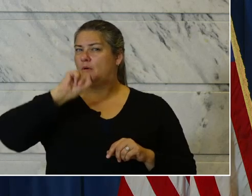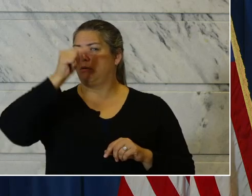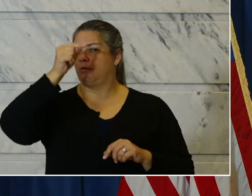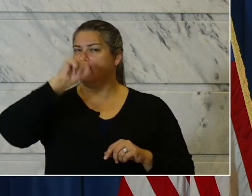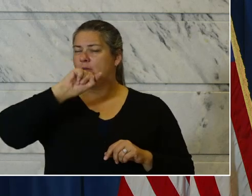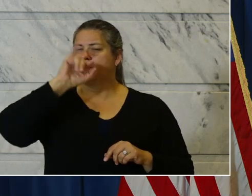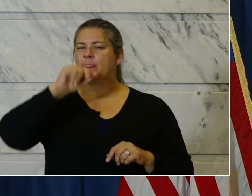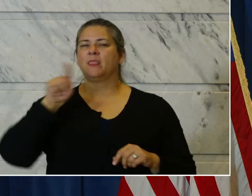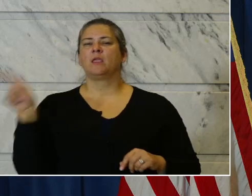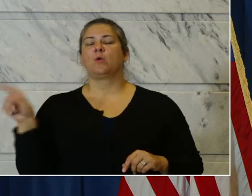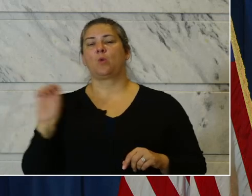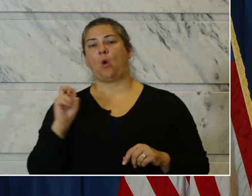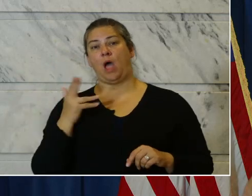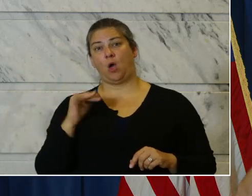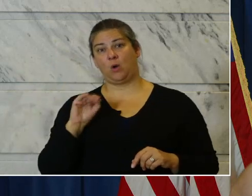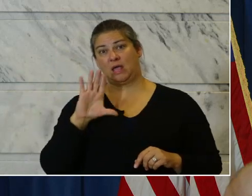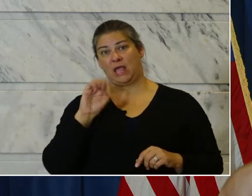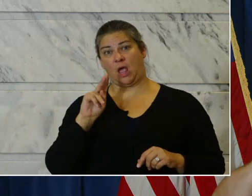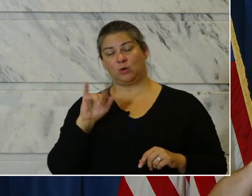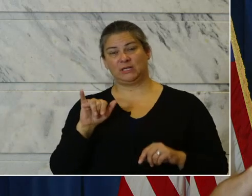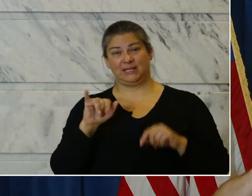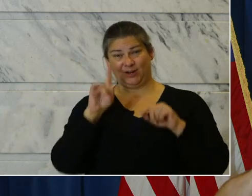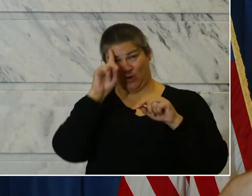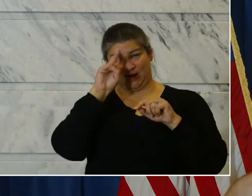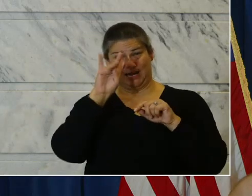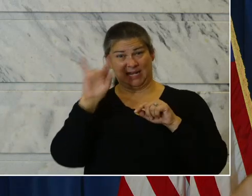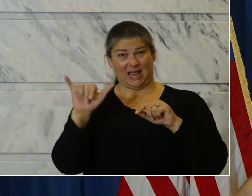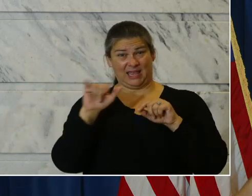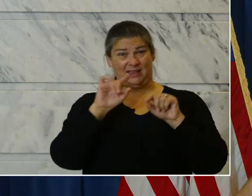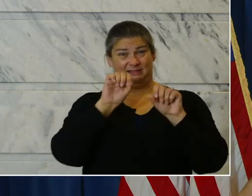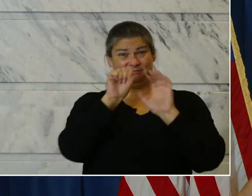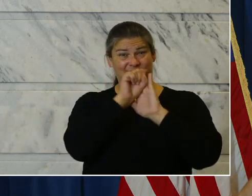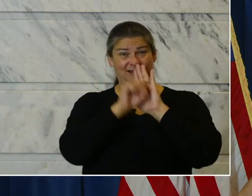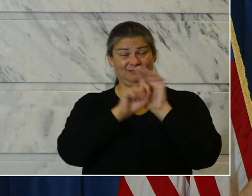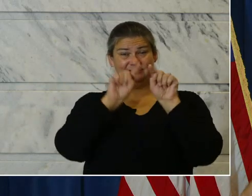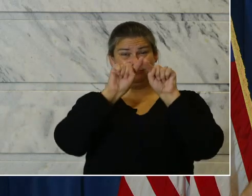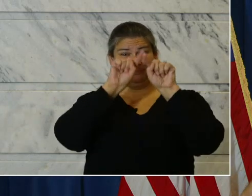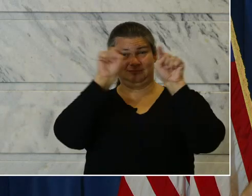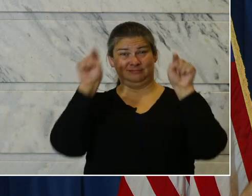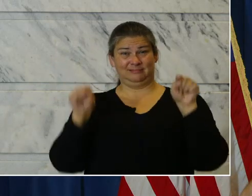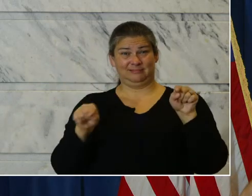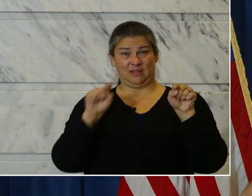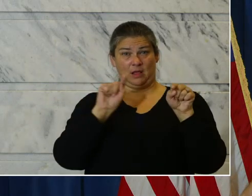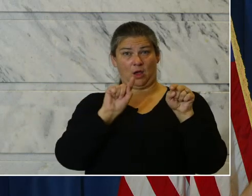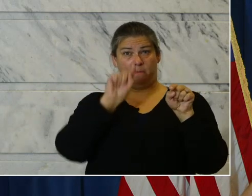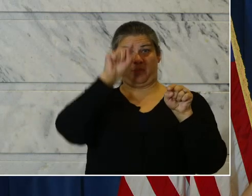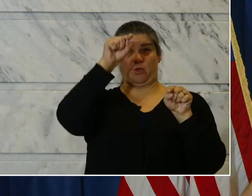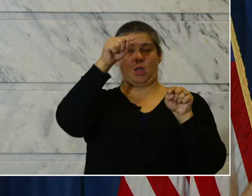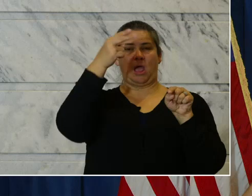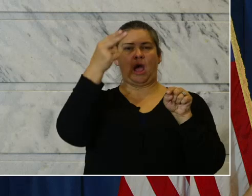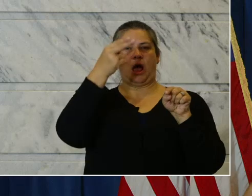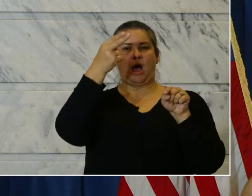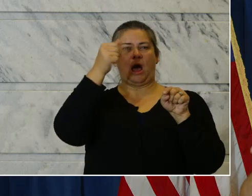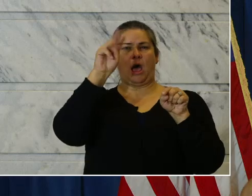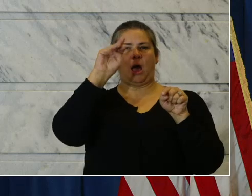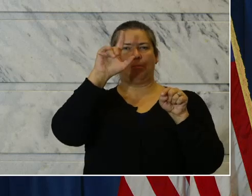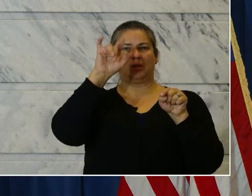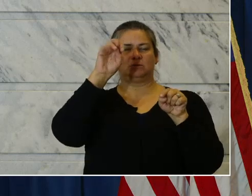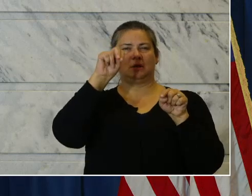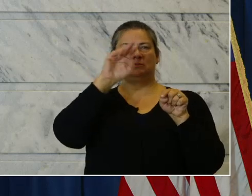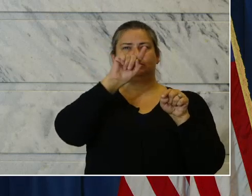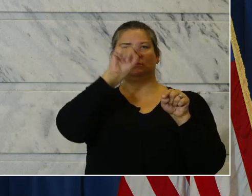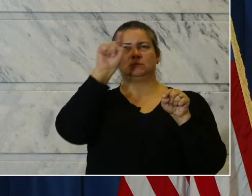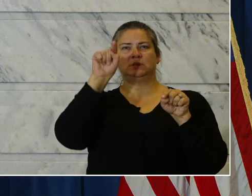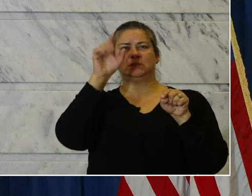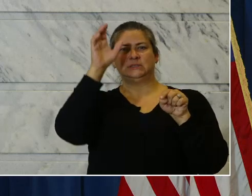the Ohio counties that border Kentucky, Hamilton with Cincinnati, and the others moving